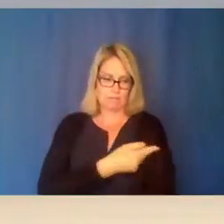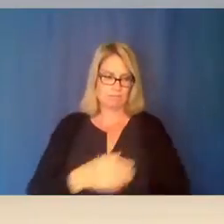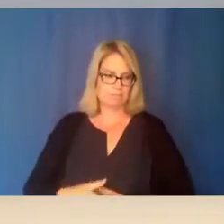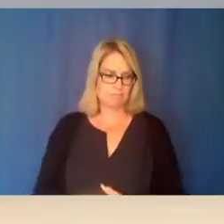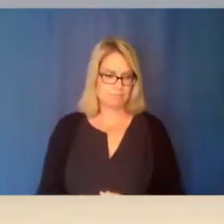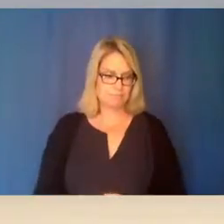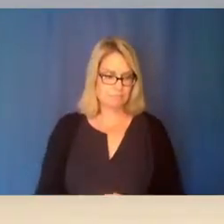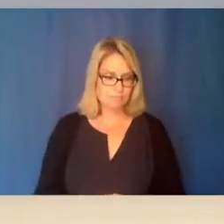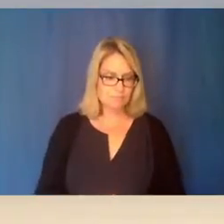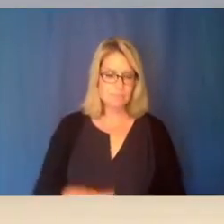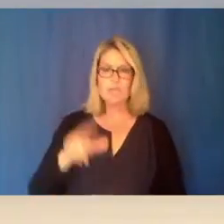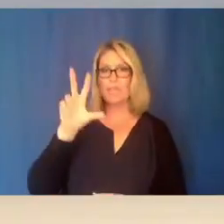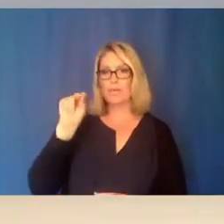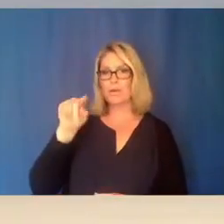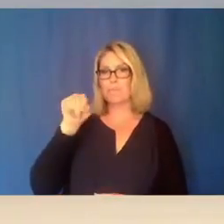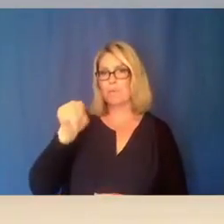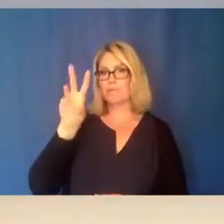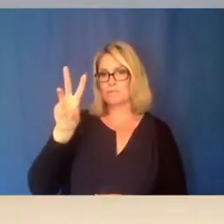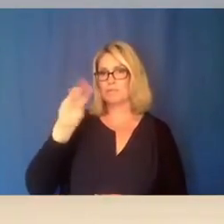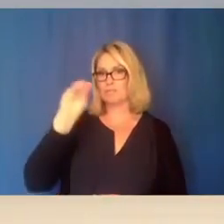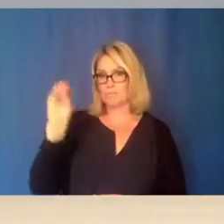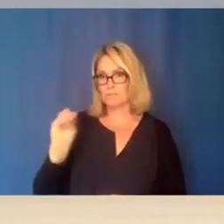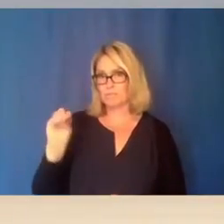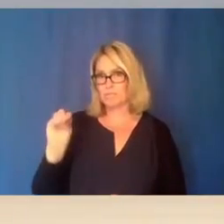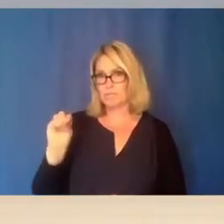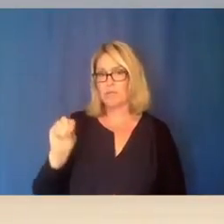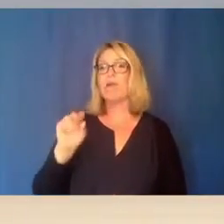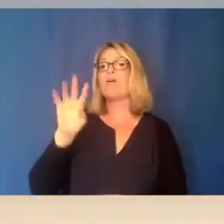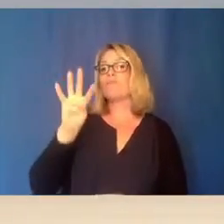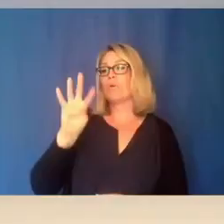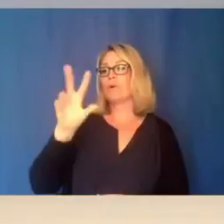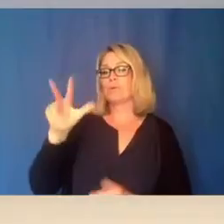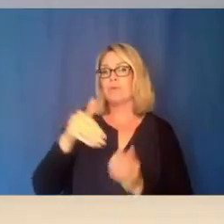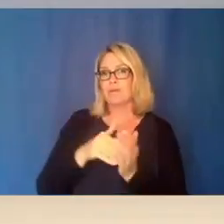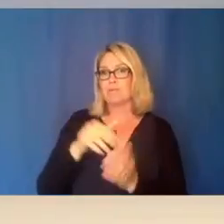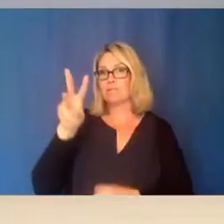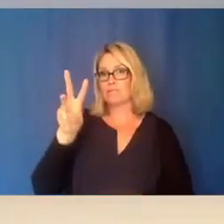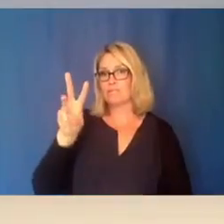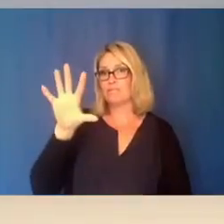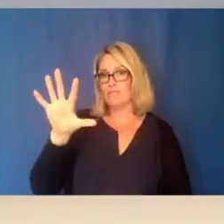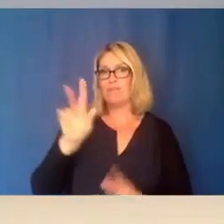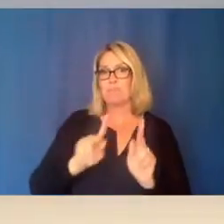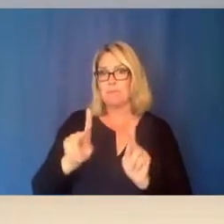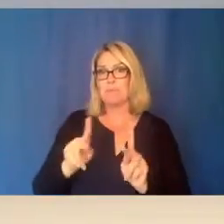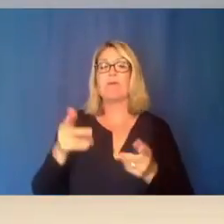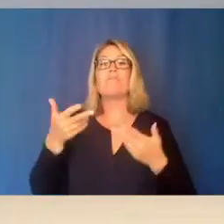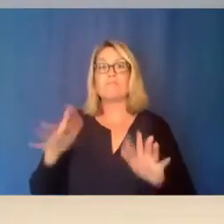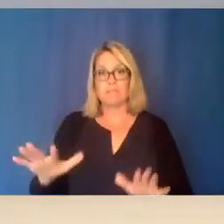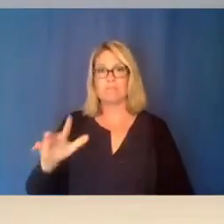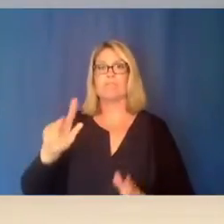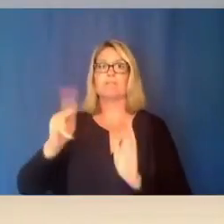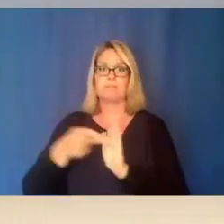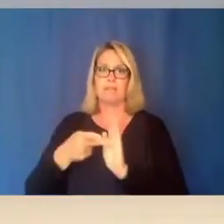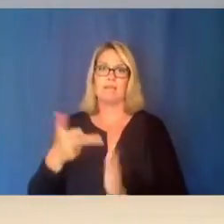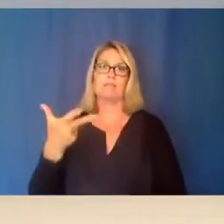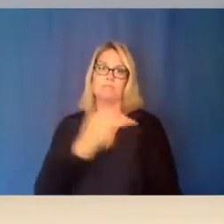and 30.6%, or 43,065 individuals, have received 2